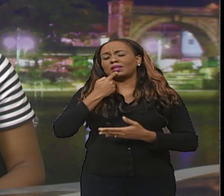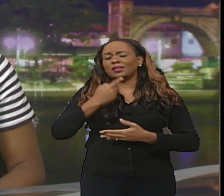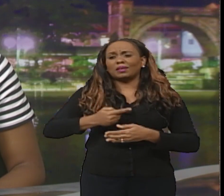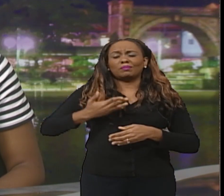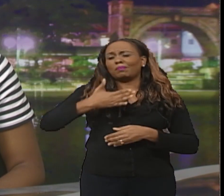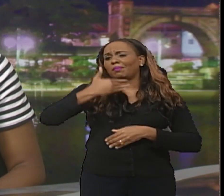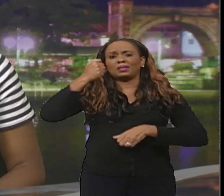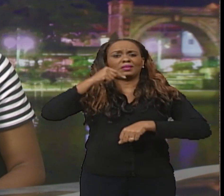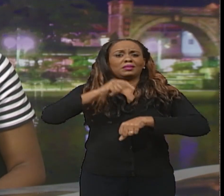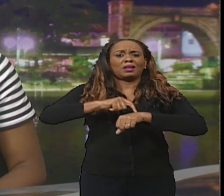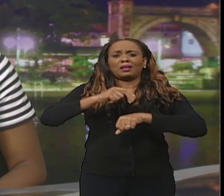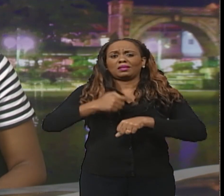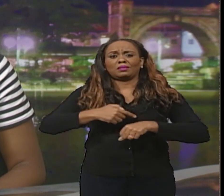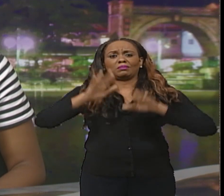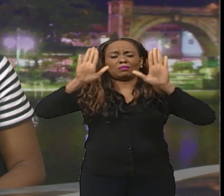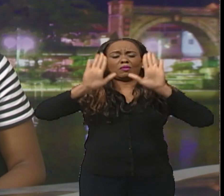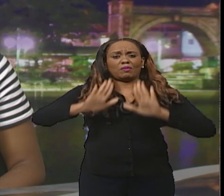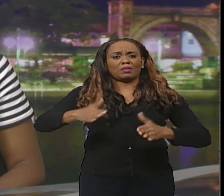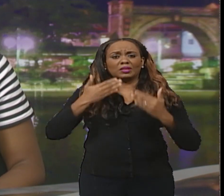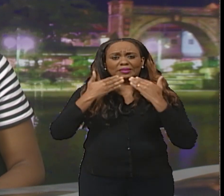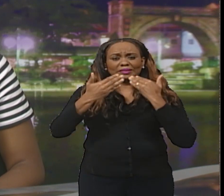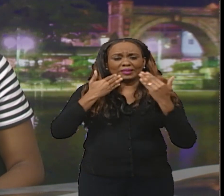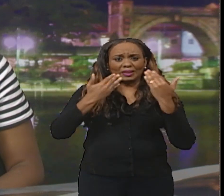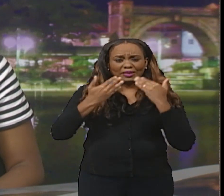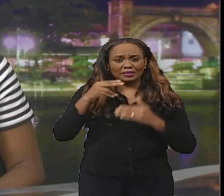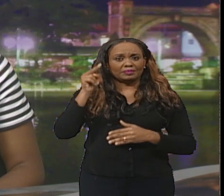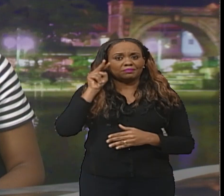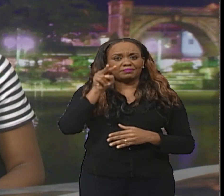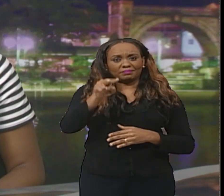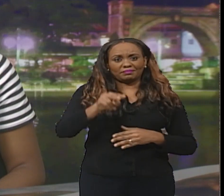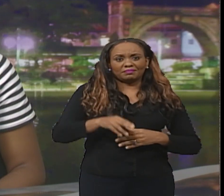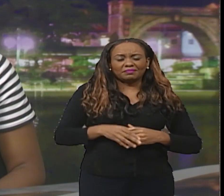not have come at a better time. Sharika Griffith tells us more.